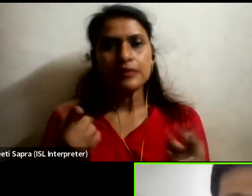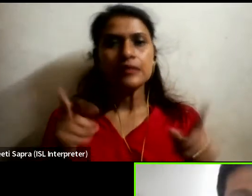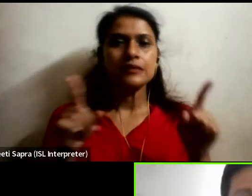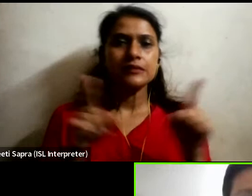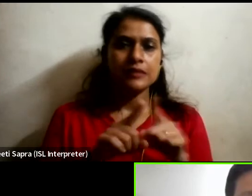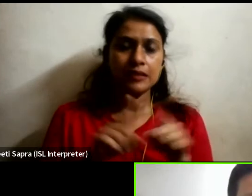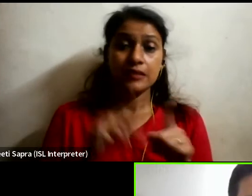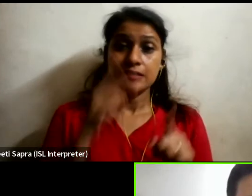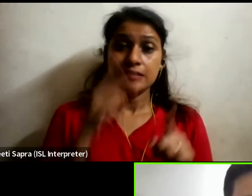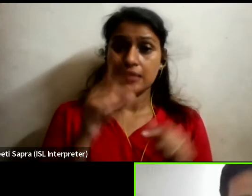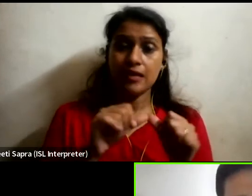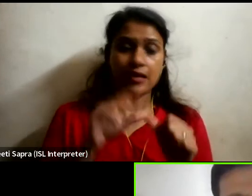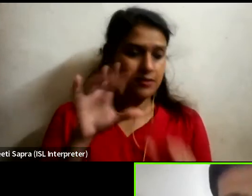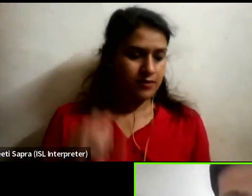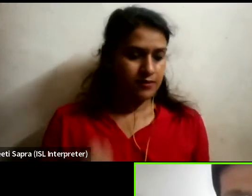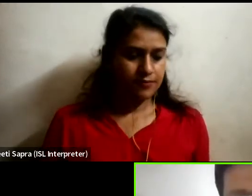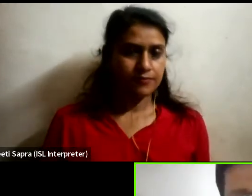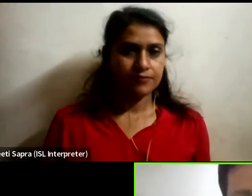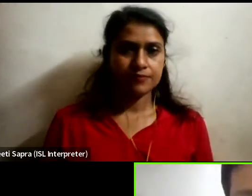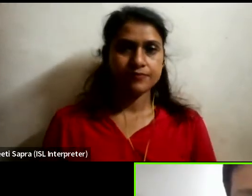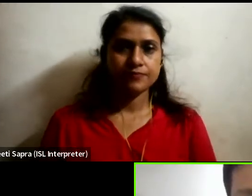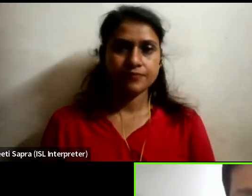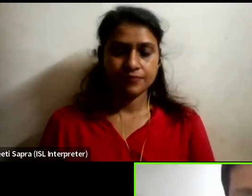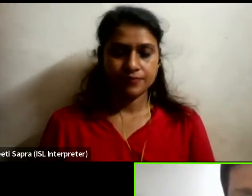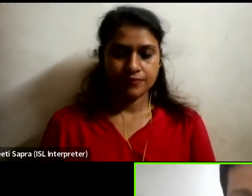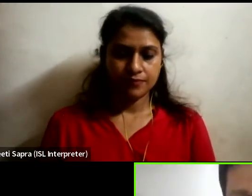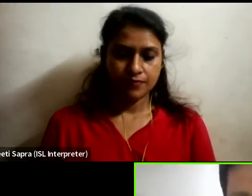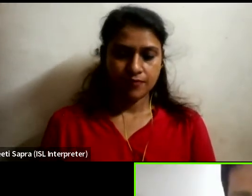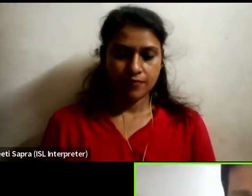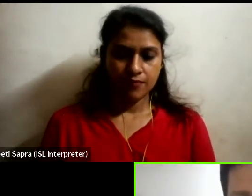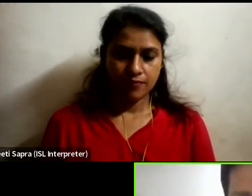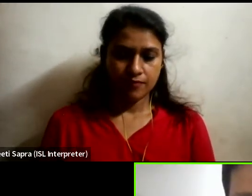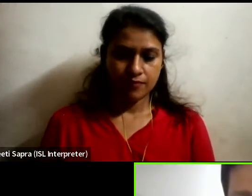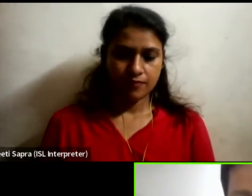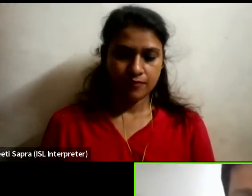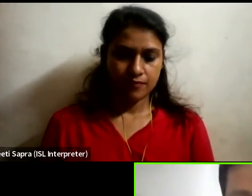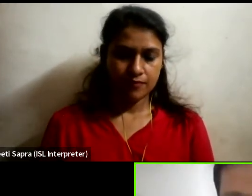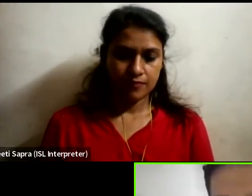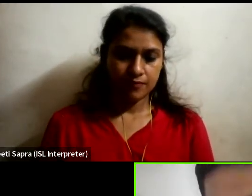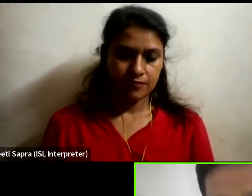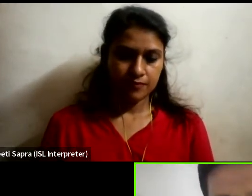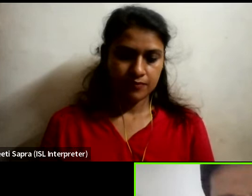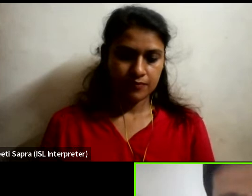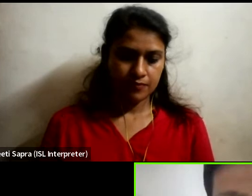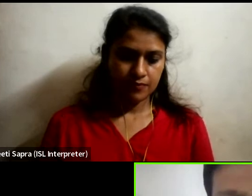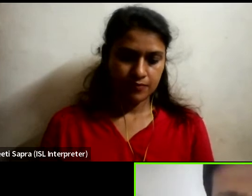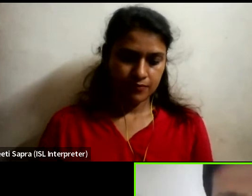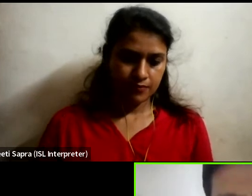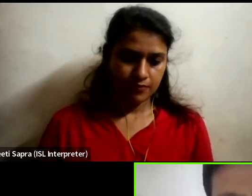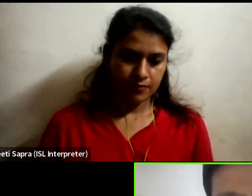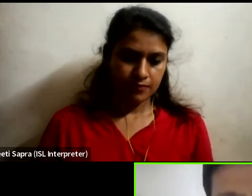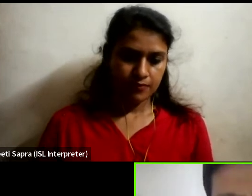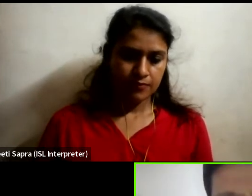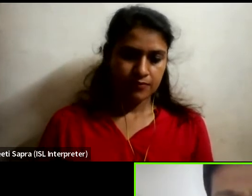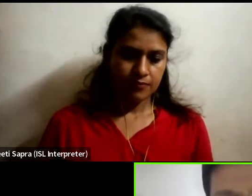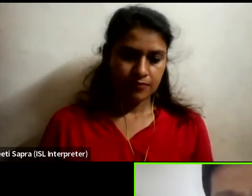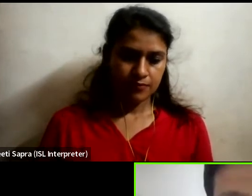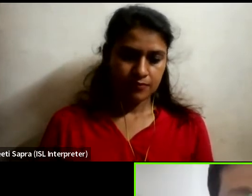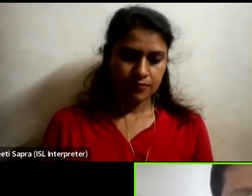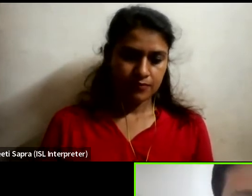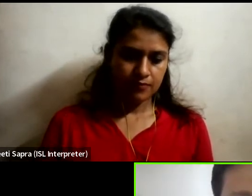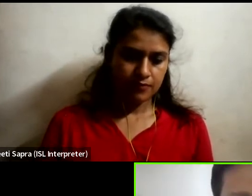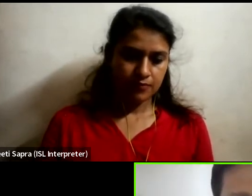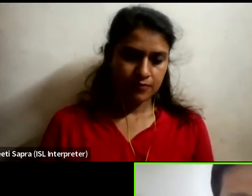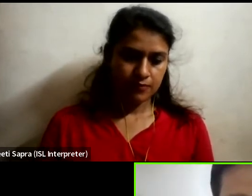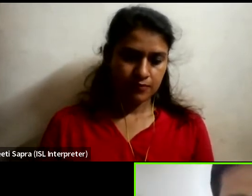the accessibility mainstream, but I don't know where the stumbling block is for this policy, and we would really